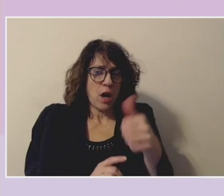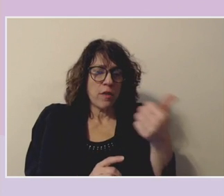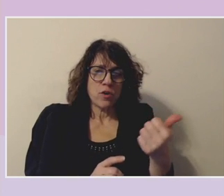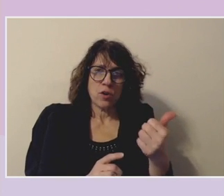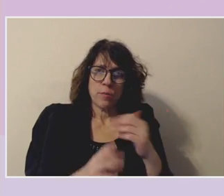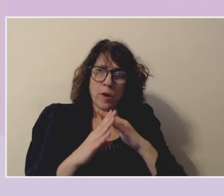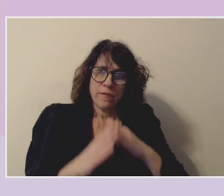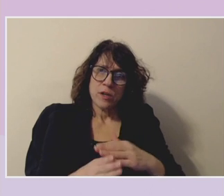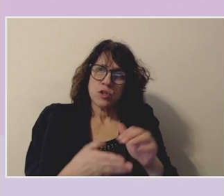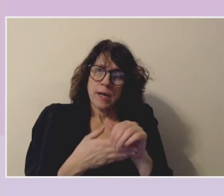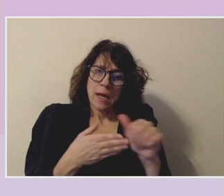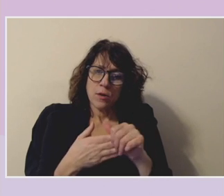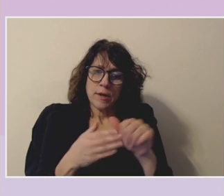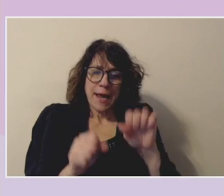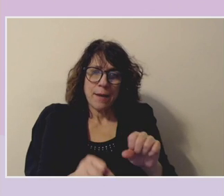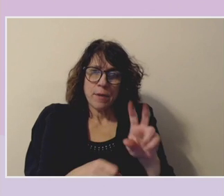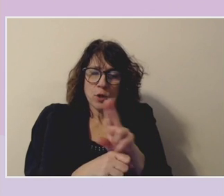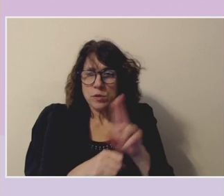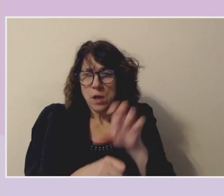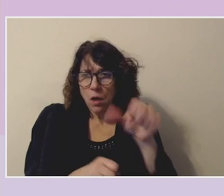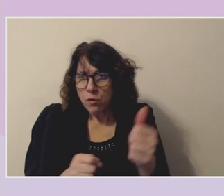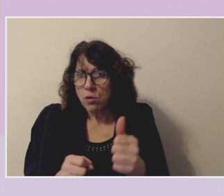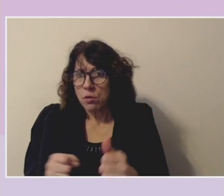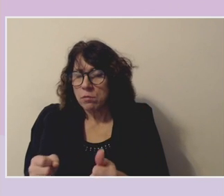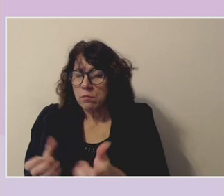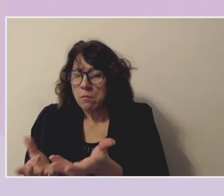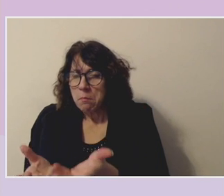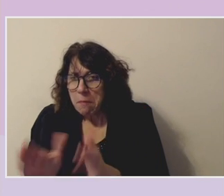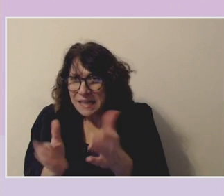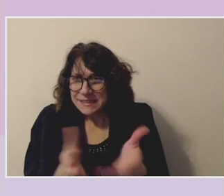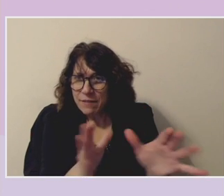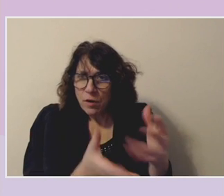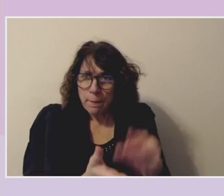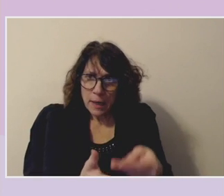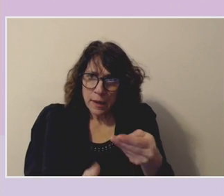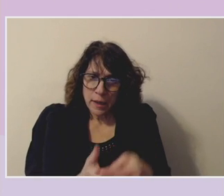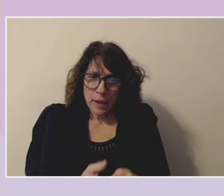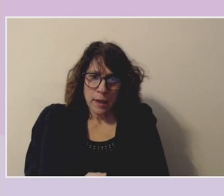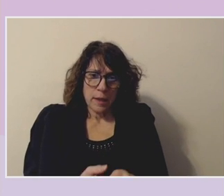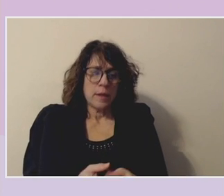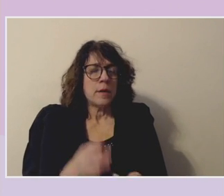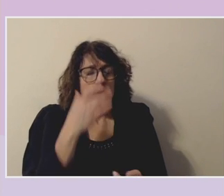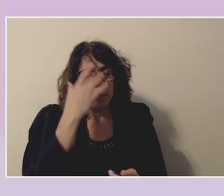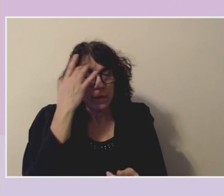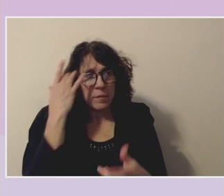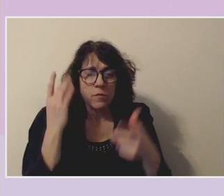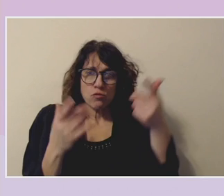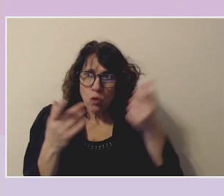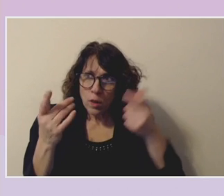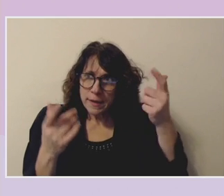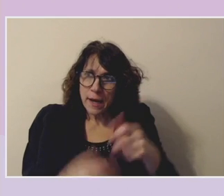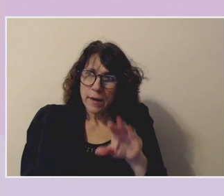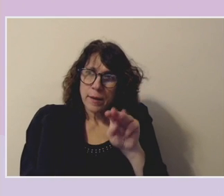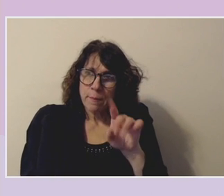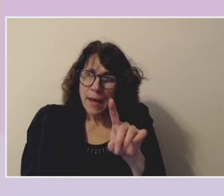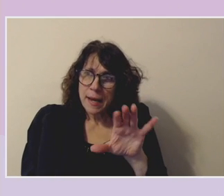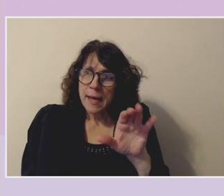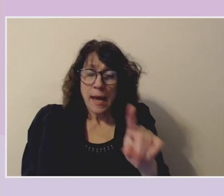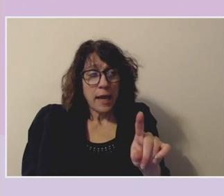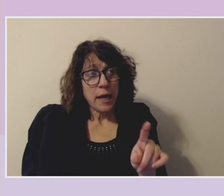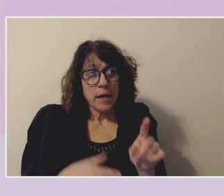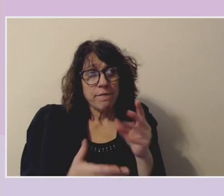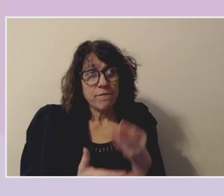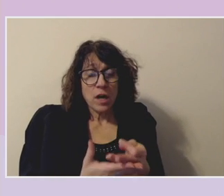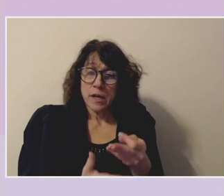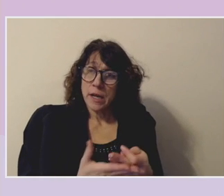if you don't per se braid them, you are allowing yourself, by drawing down Medicaid funding, you're allowing yourself funding for a lot of these